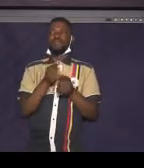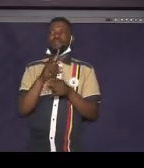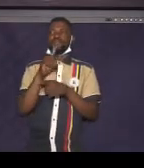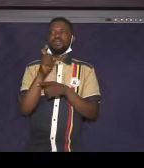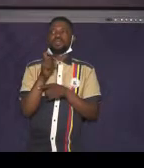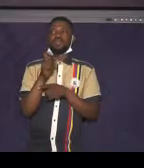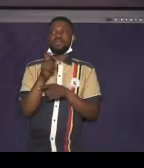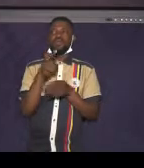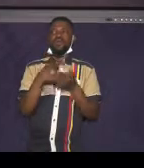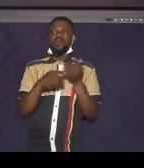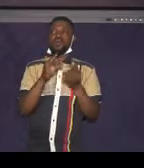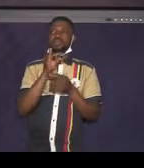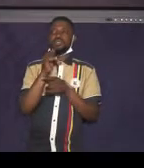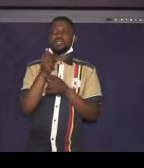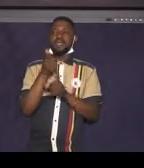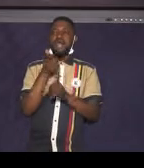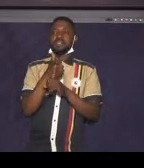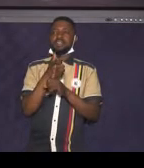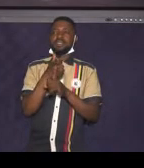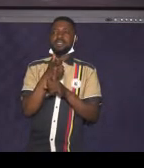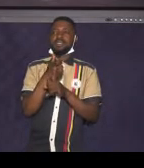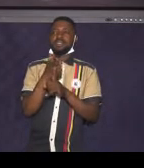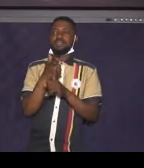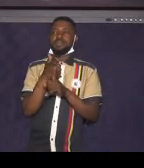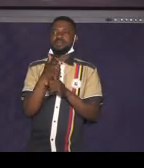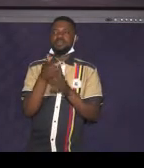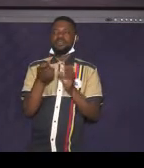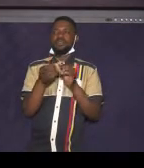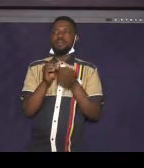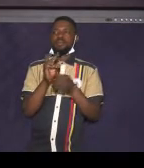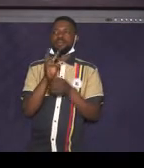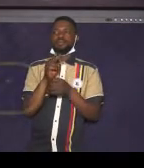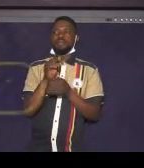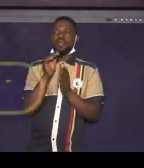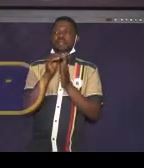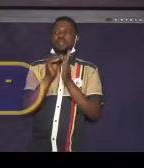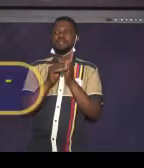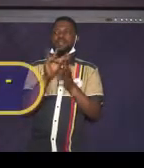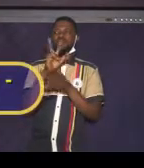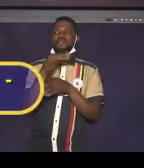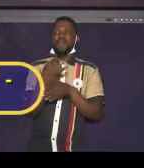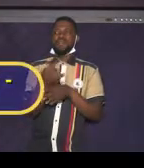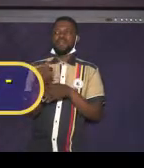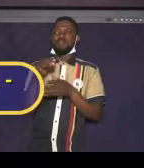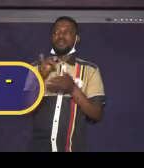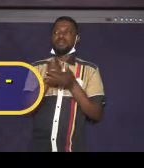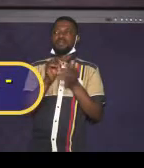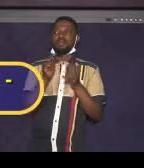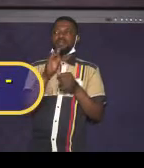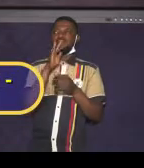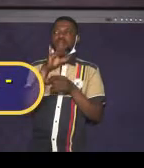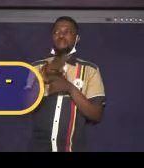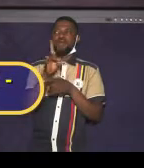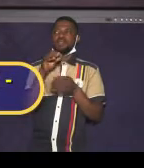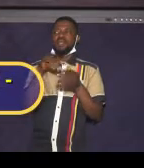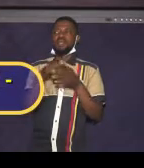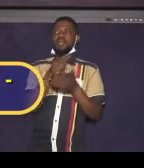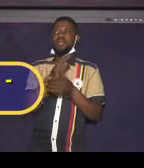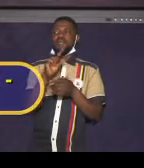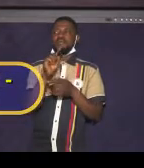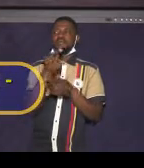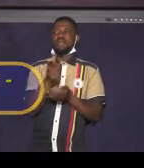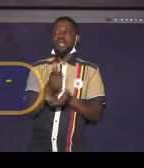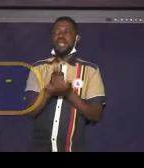first question, what is accident? Number 2, List 3 items that could be found